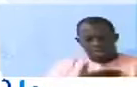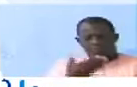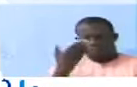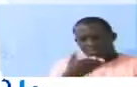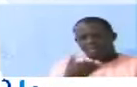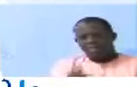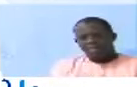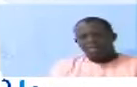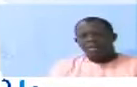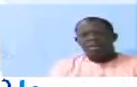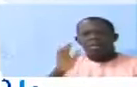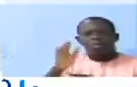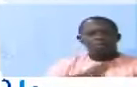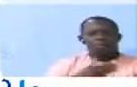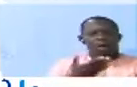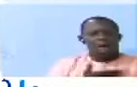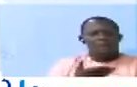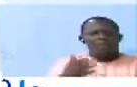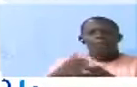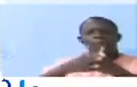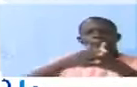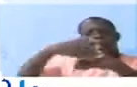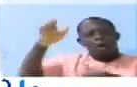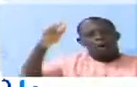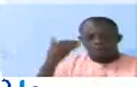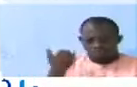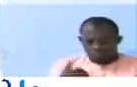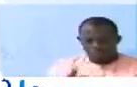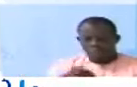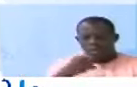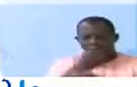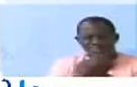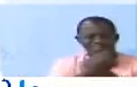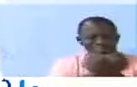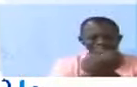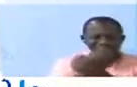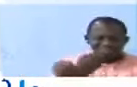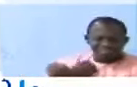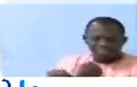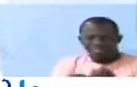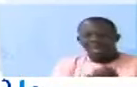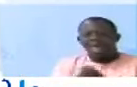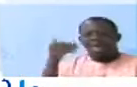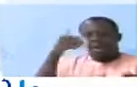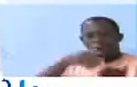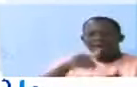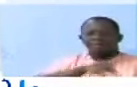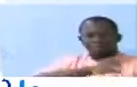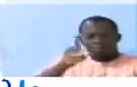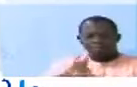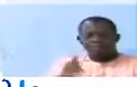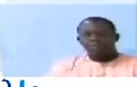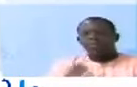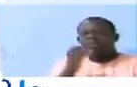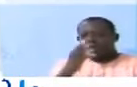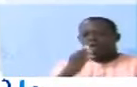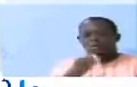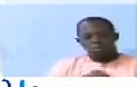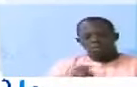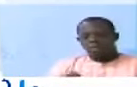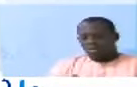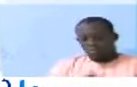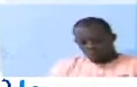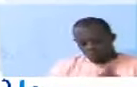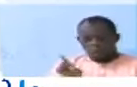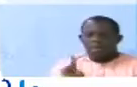At that point, a lot of people were arrested and brought to that place. They said, let us board